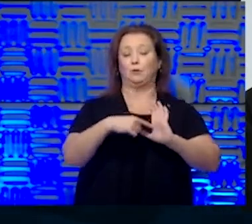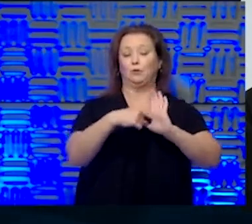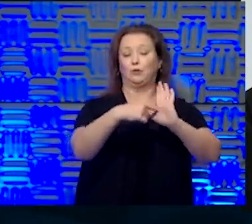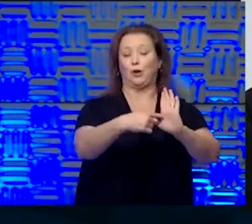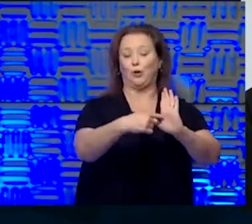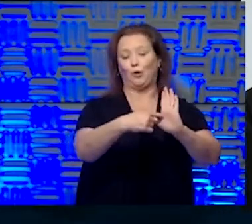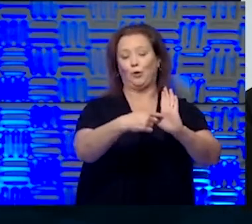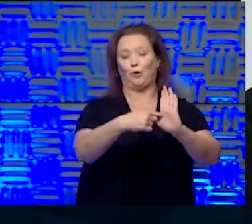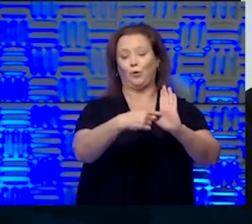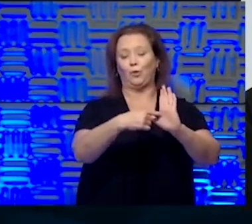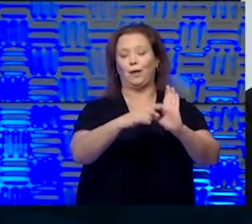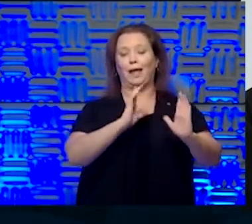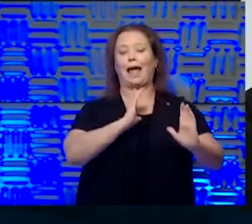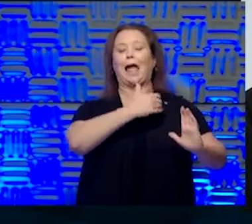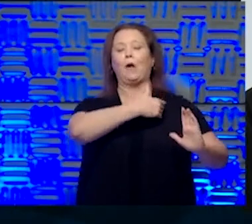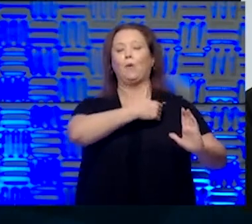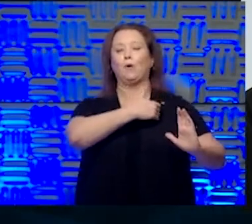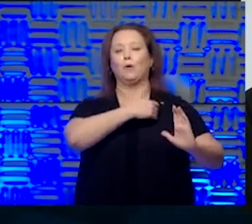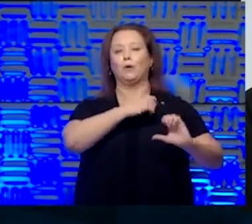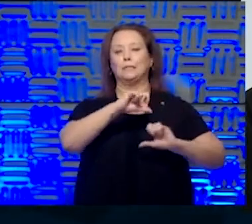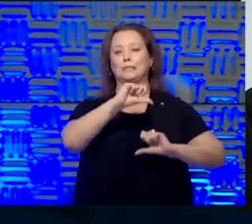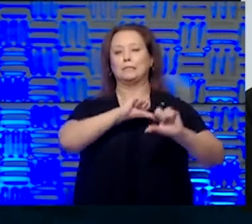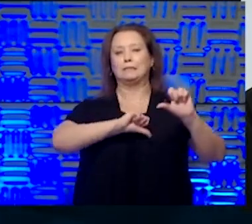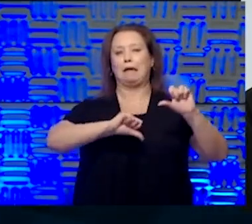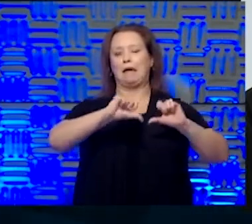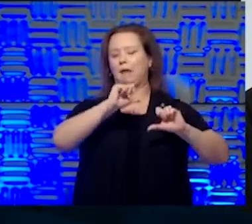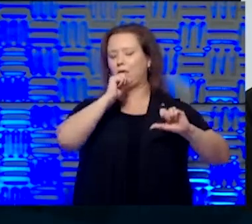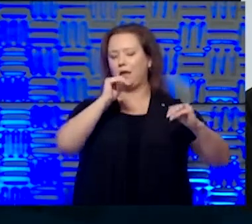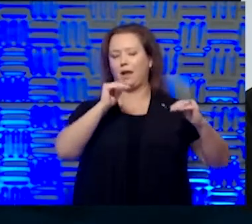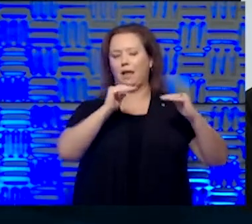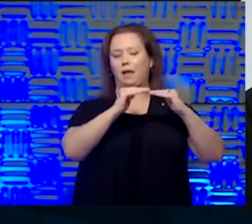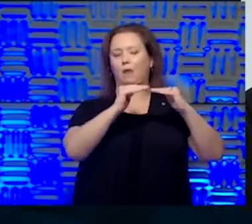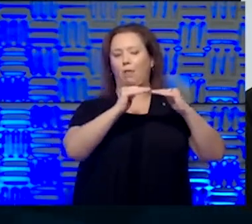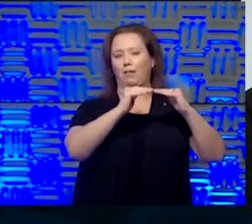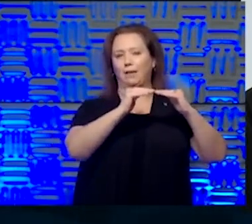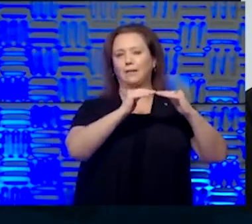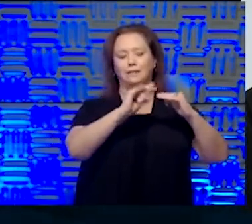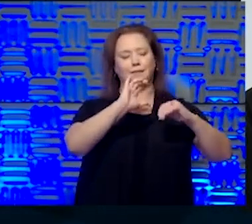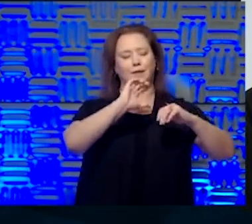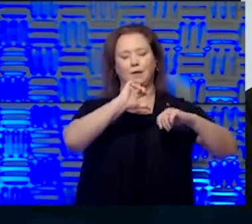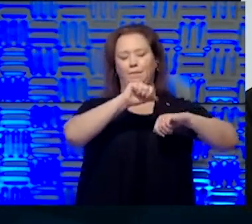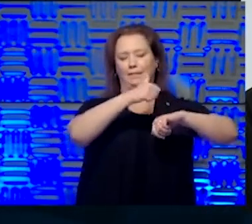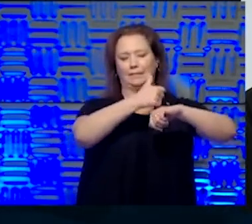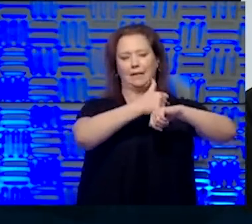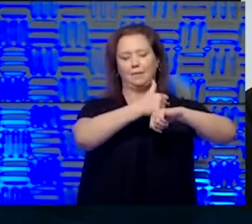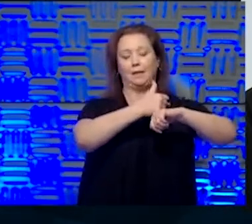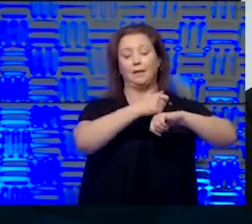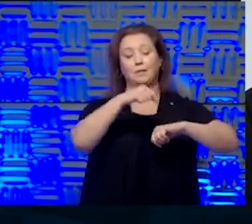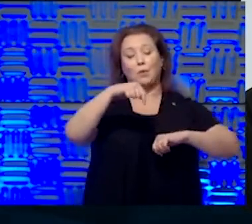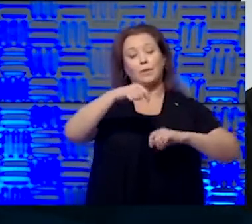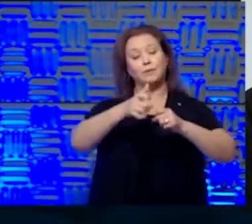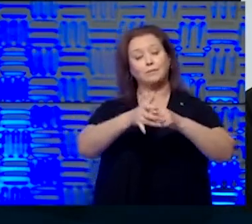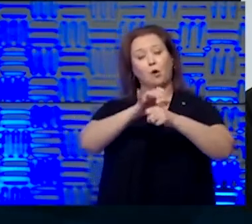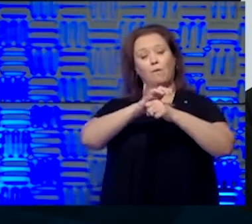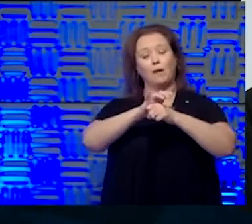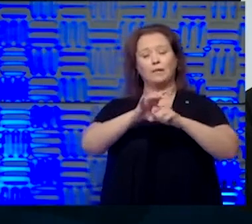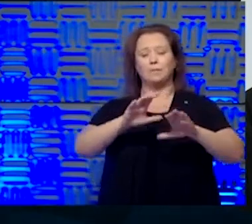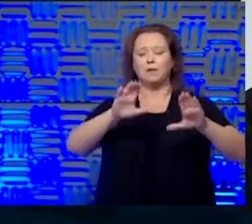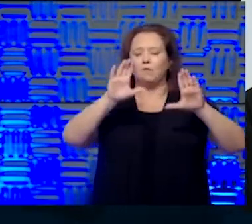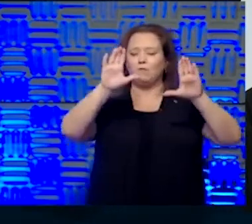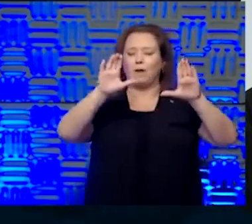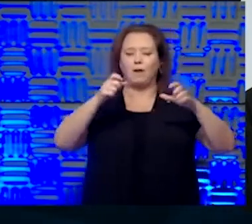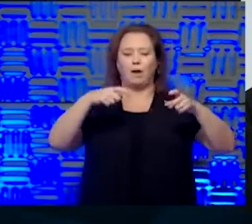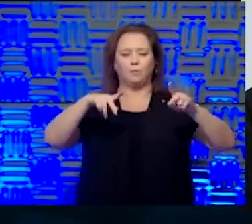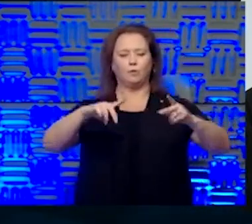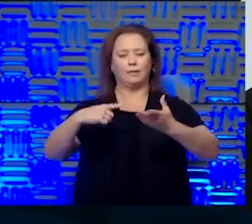reflected societal inequity that has always been in place. And this is a great opportunity for us to really sit down and